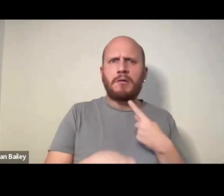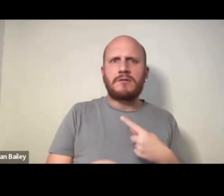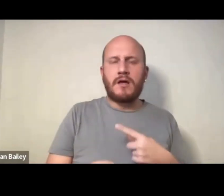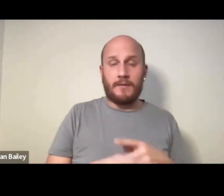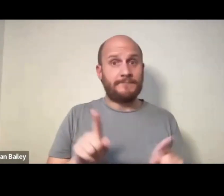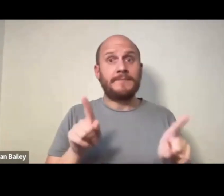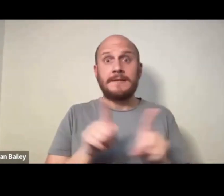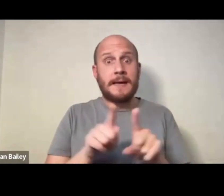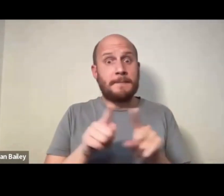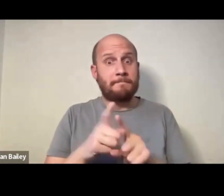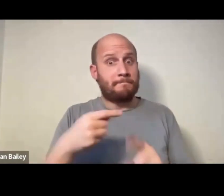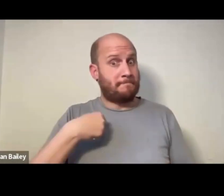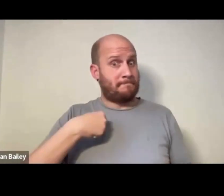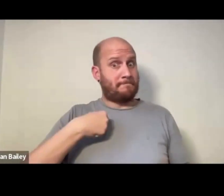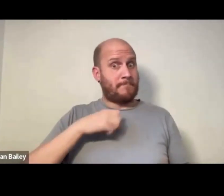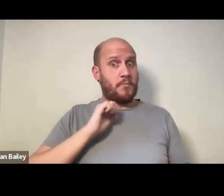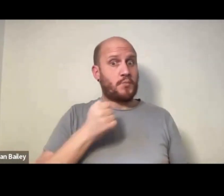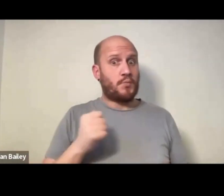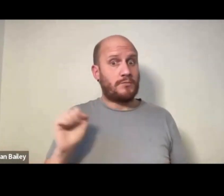back foot as well.